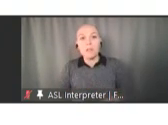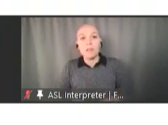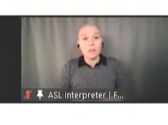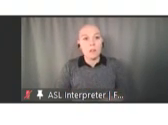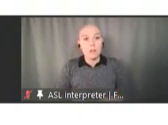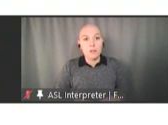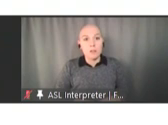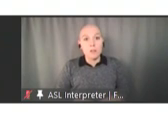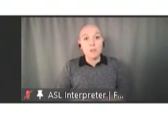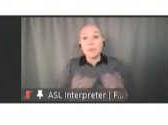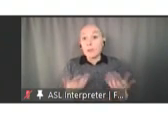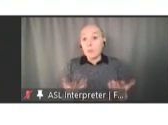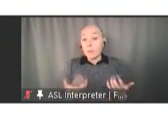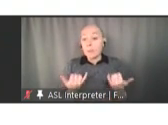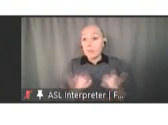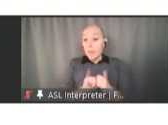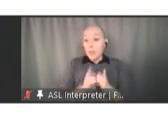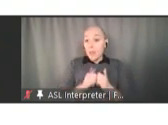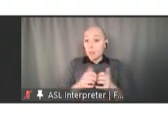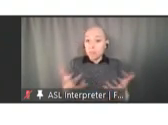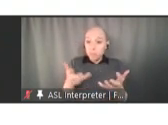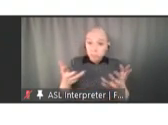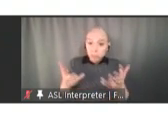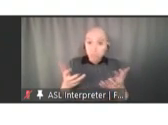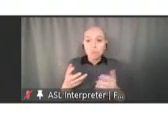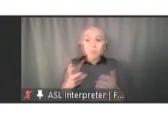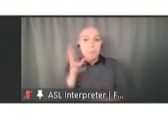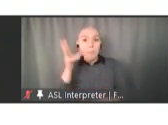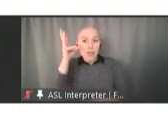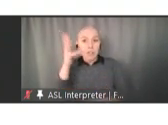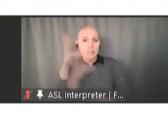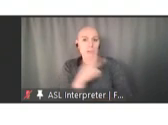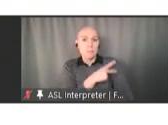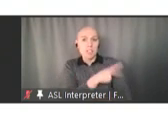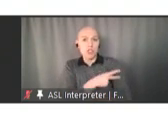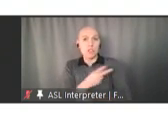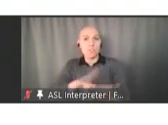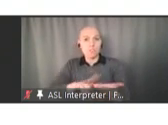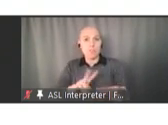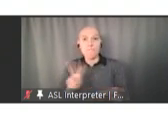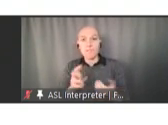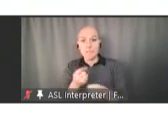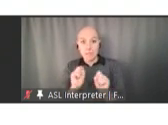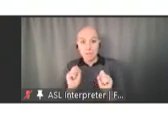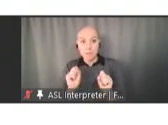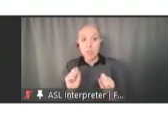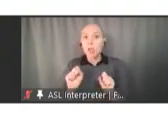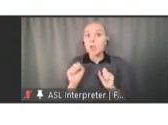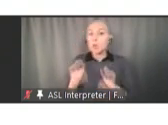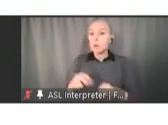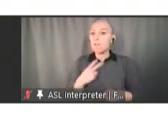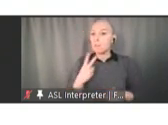There are a few ways to promote VSAFE to parents and to patients. You can verbally direct parents to go to